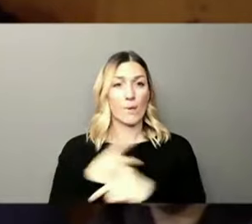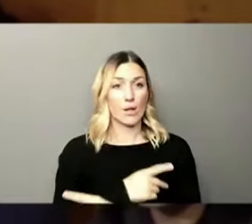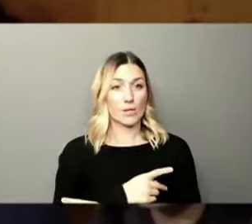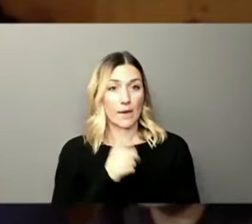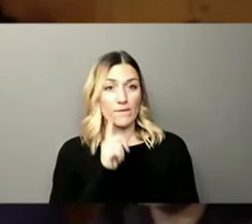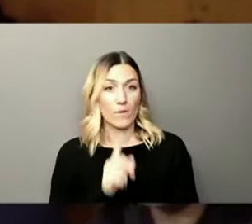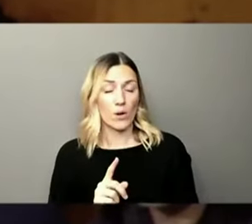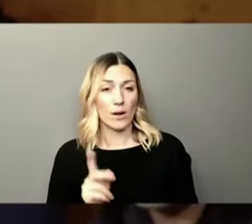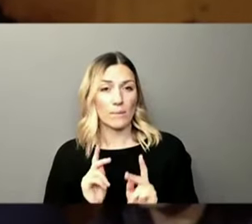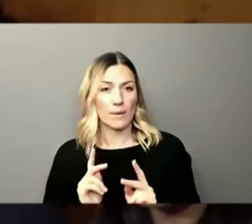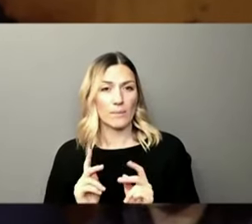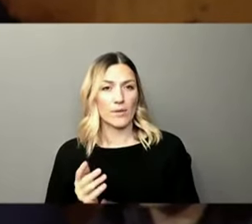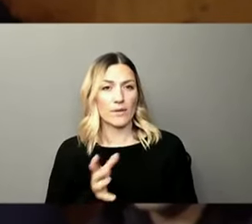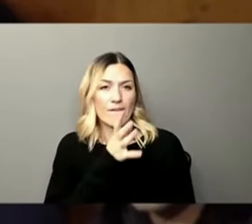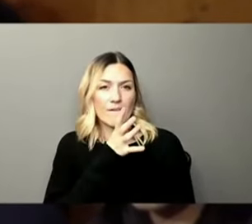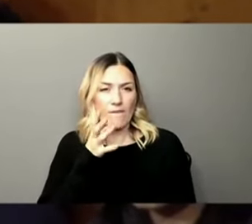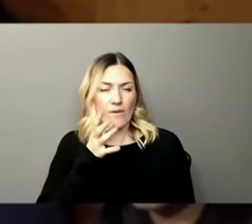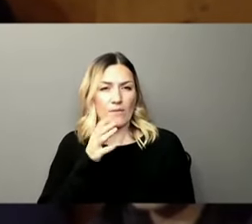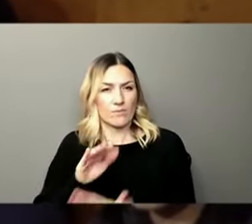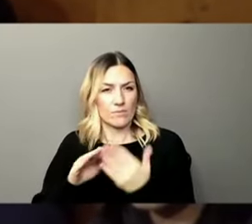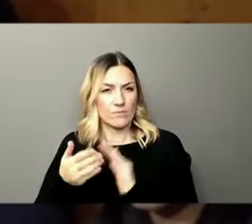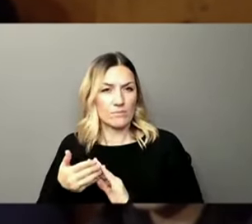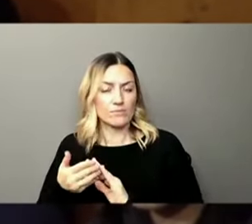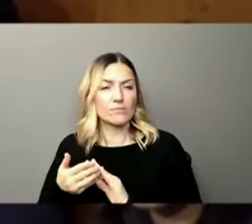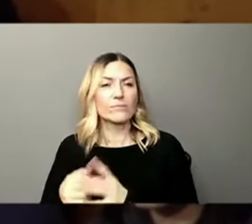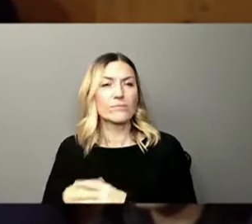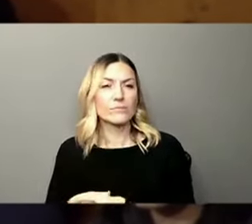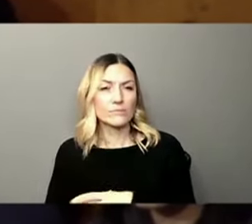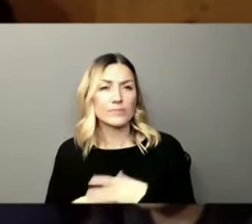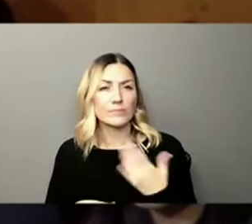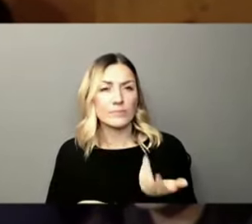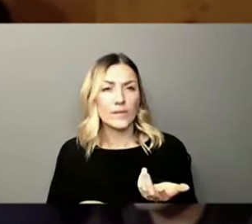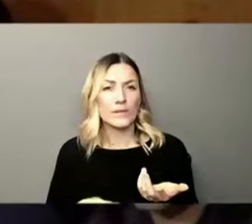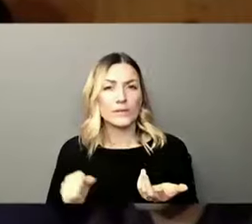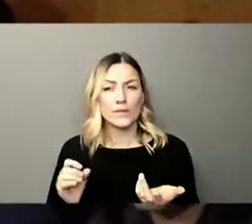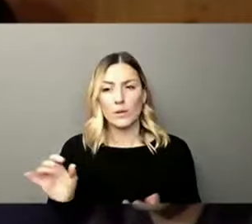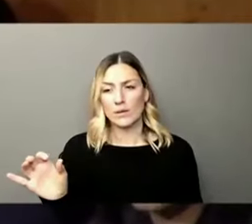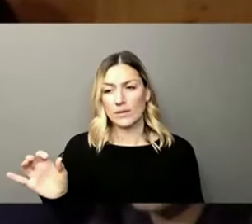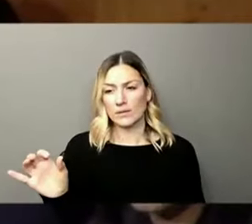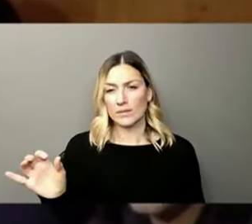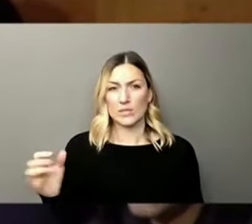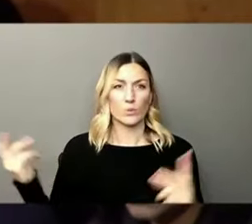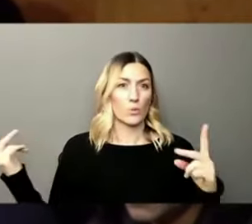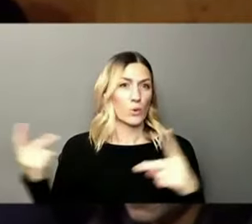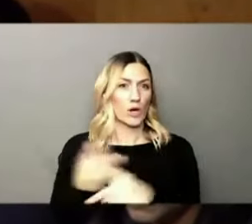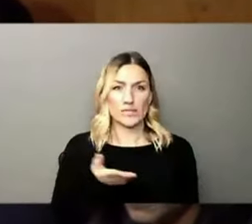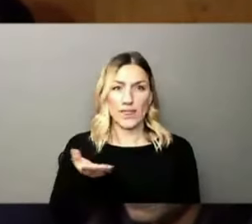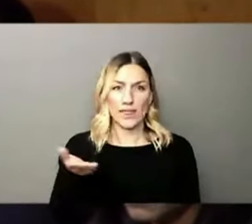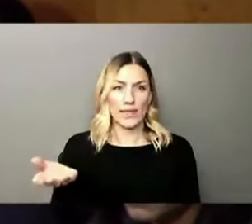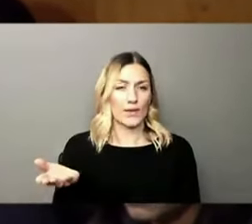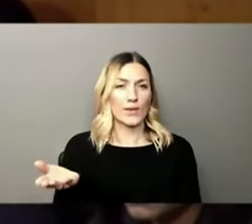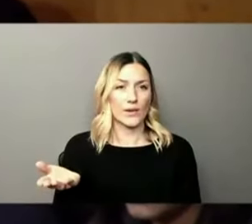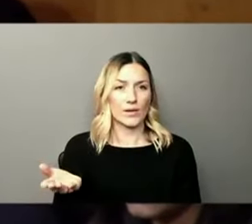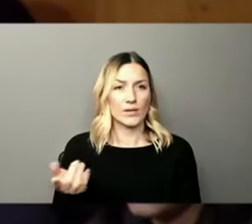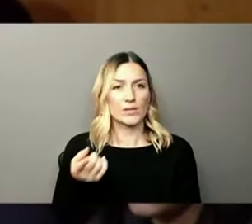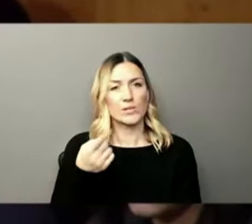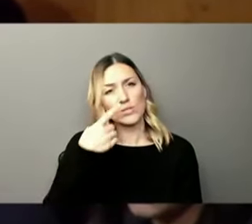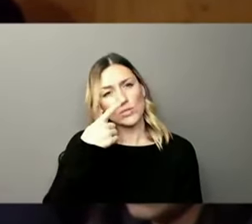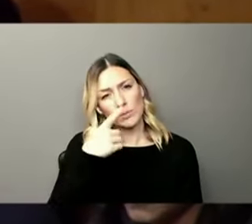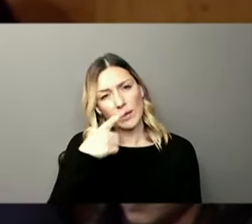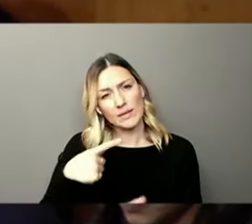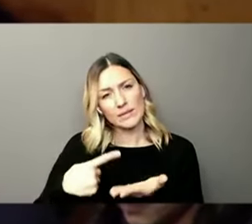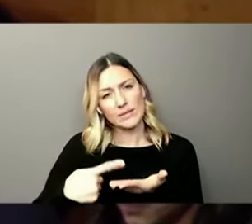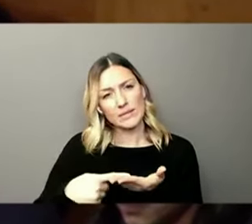more rural communities. And so, you know, it's like just always worse, it seems. Could you just maybe talk a bit about